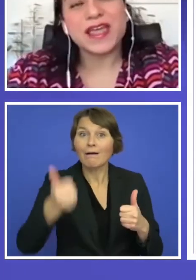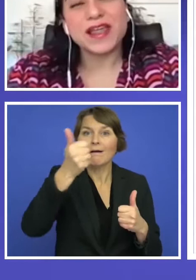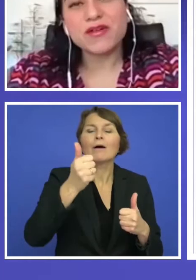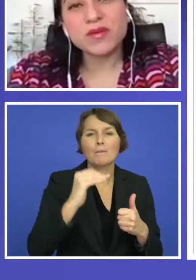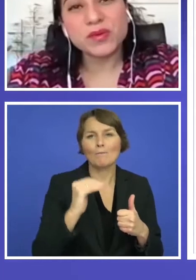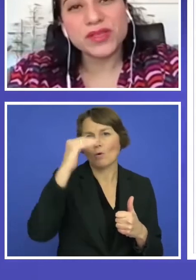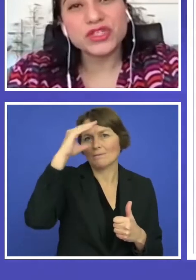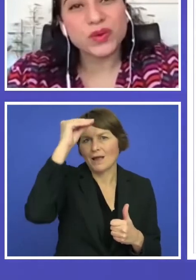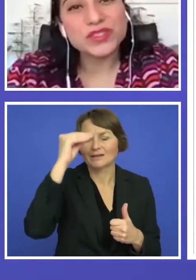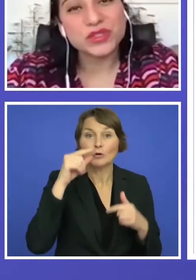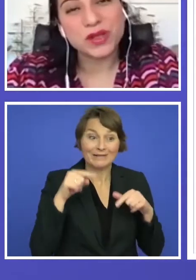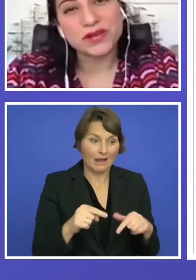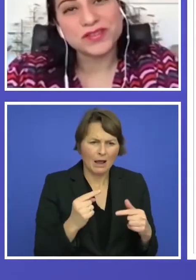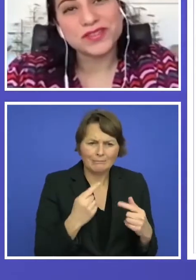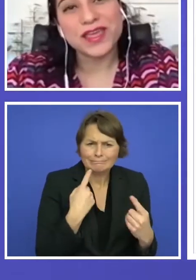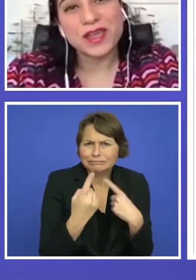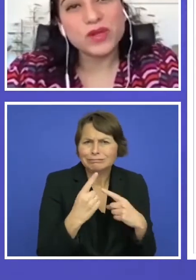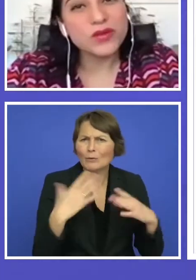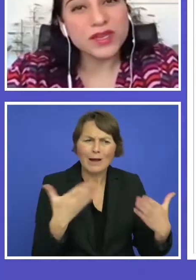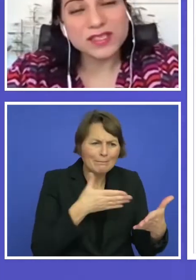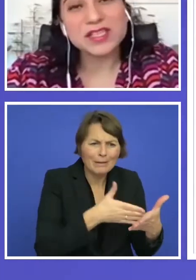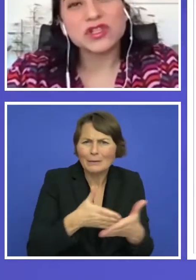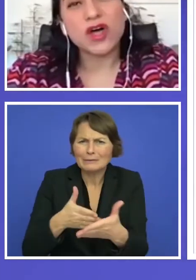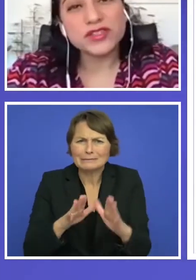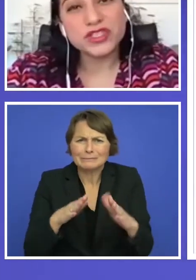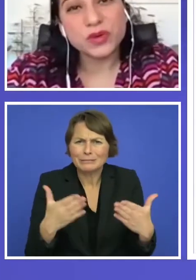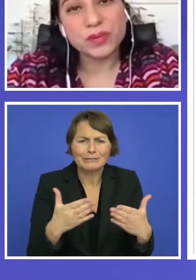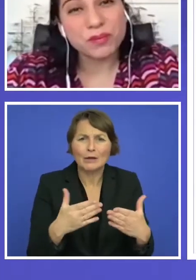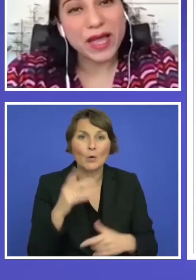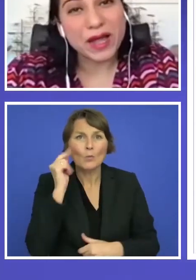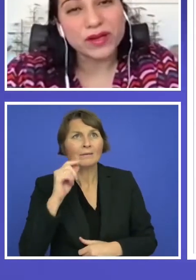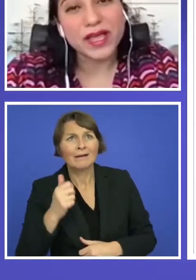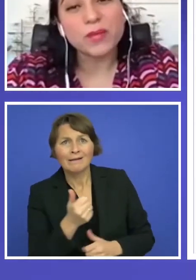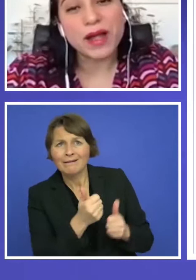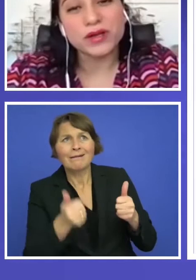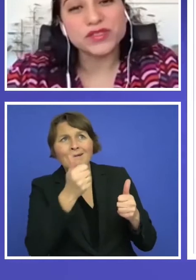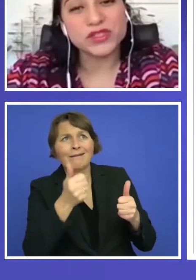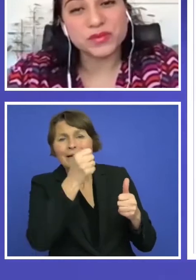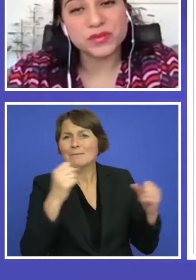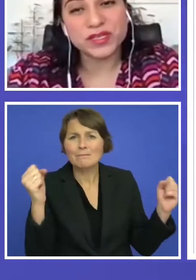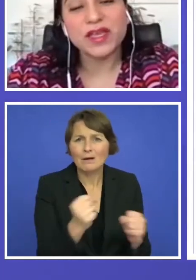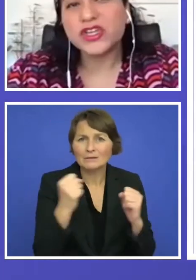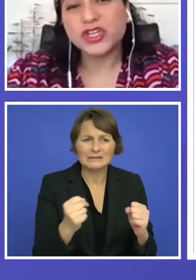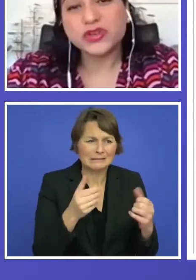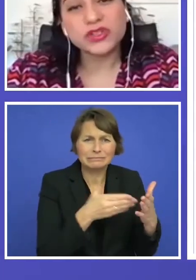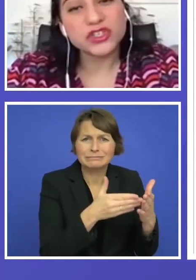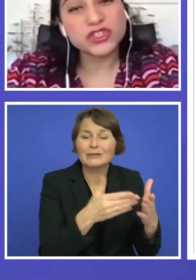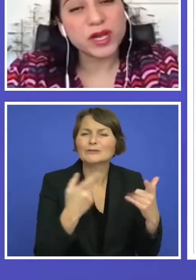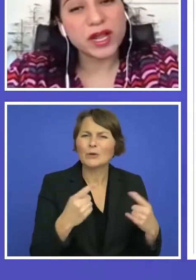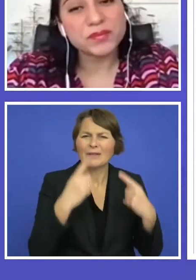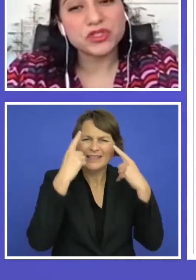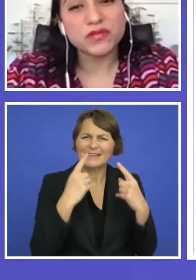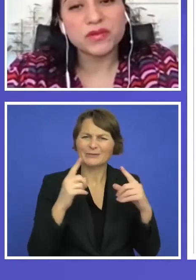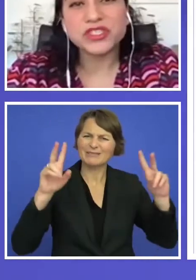exist and how can we really address those barriers. And we know that it has a lot to do with both power and how power is distributed. Gender